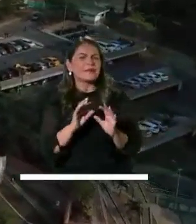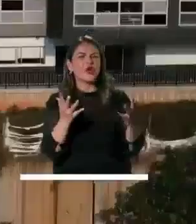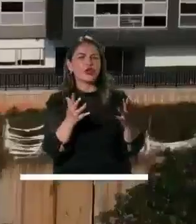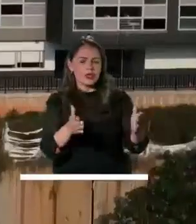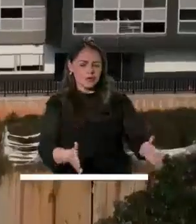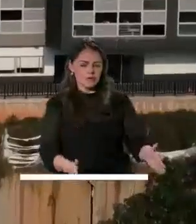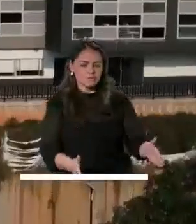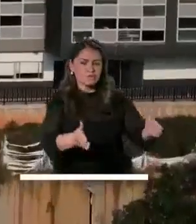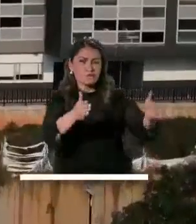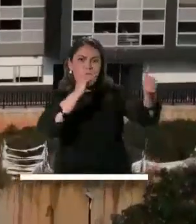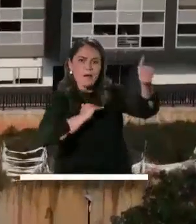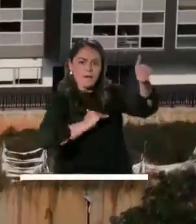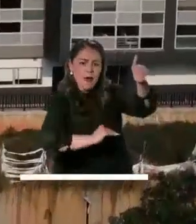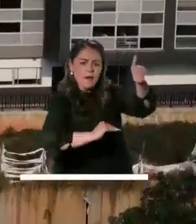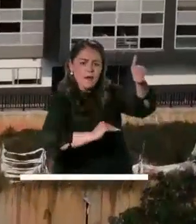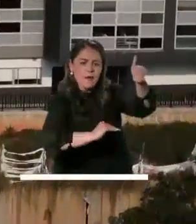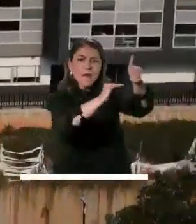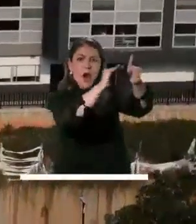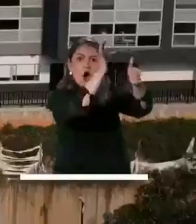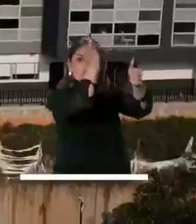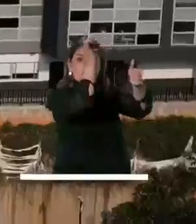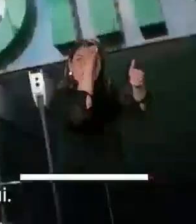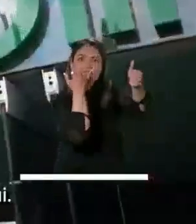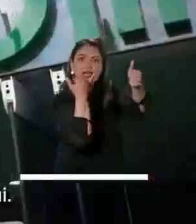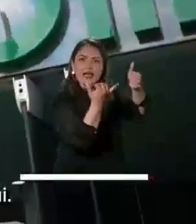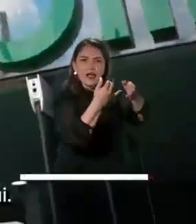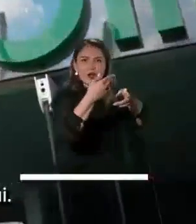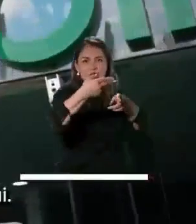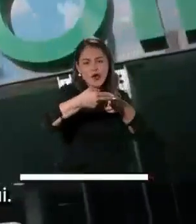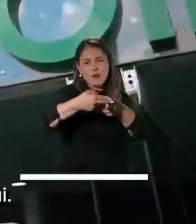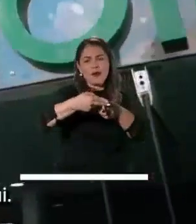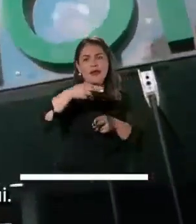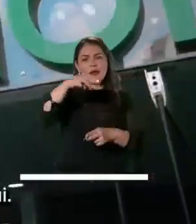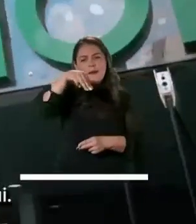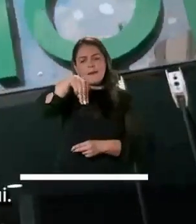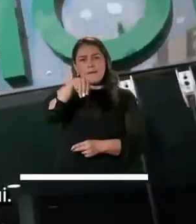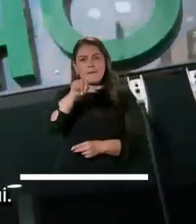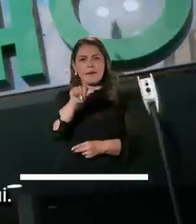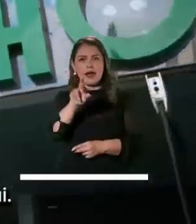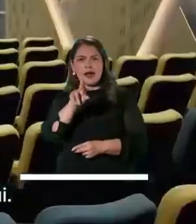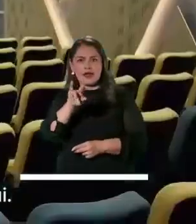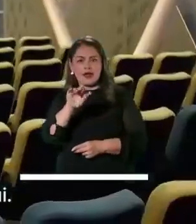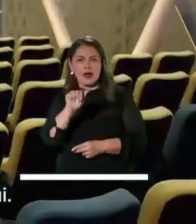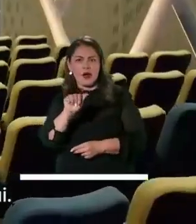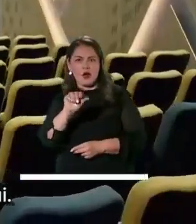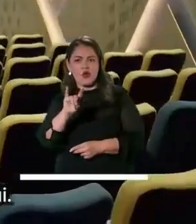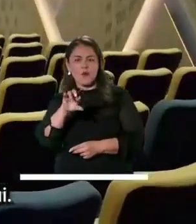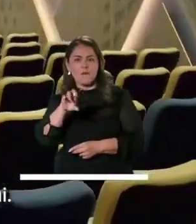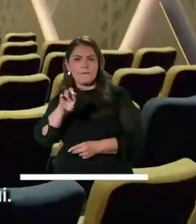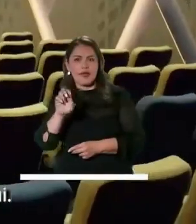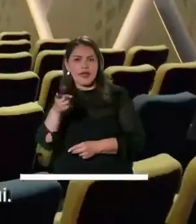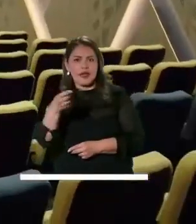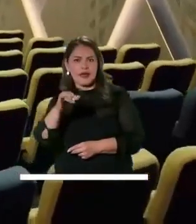fully identify. I am the Maria Upegui Mental Hospital of Antioquia. I have